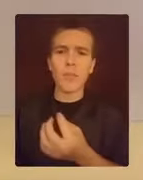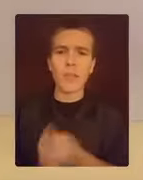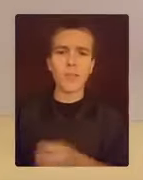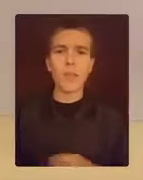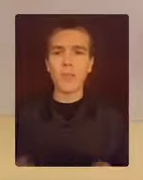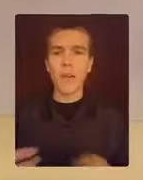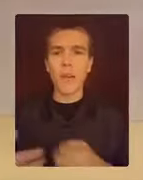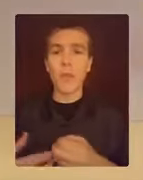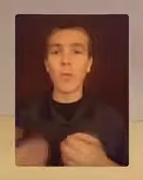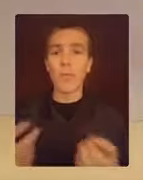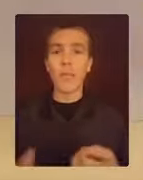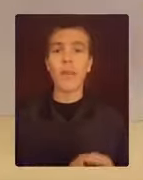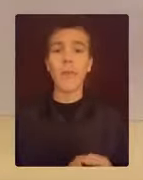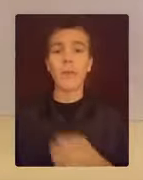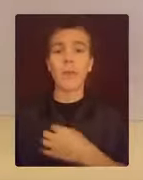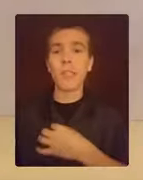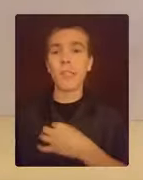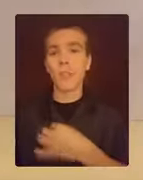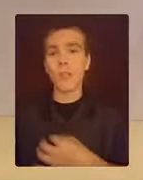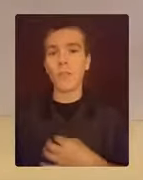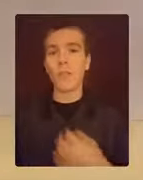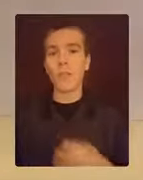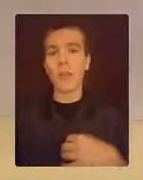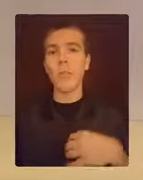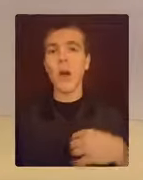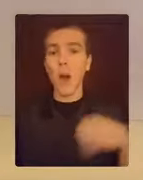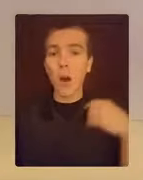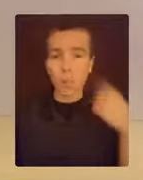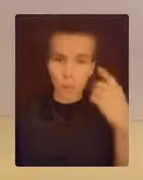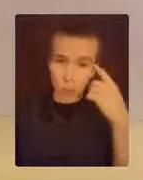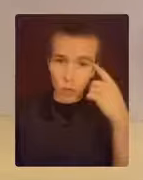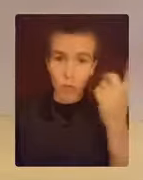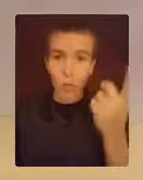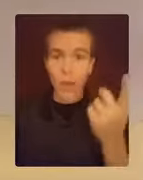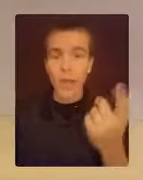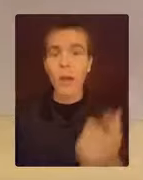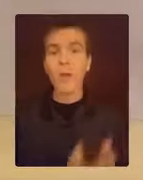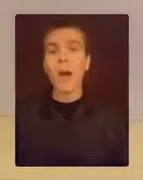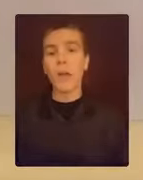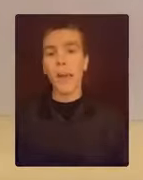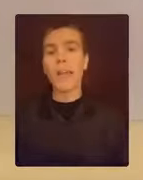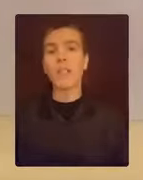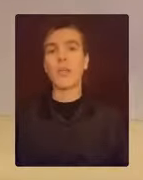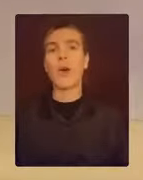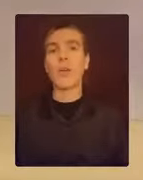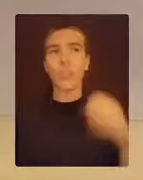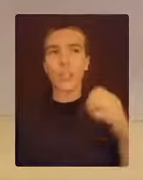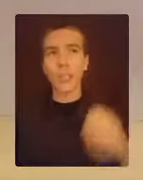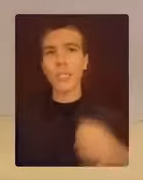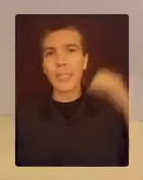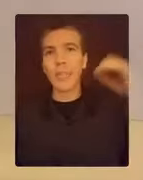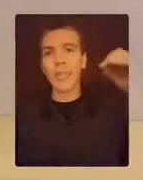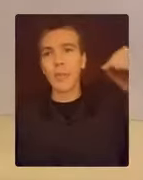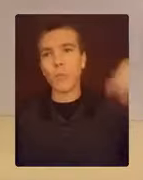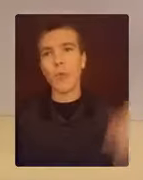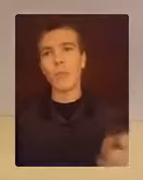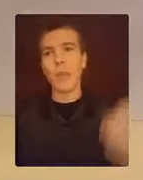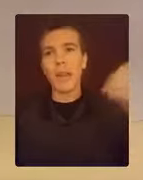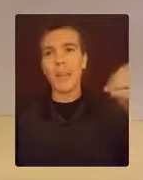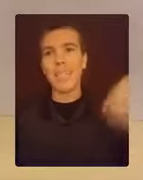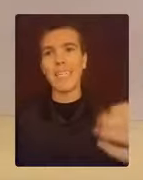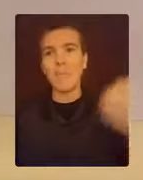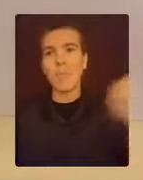Pinch myself. Well, they say that because pinching yourself in your dream causes you to wake up, unless you are stuck in